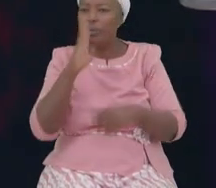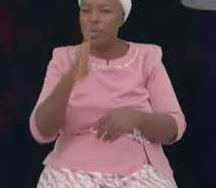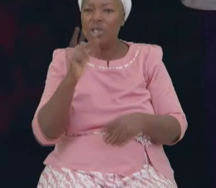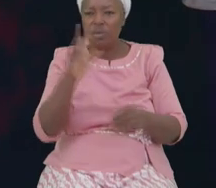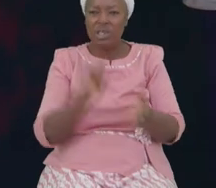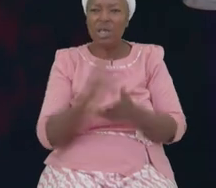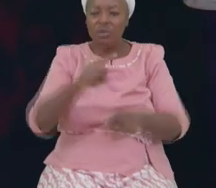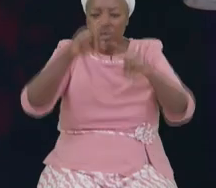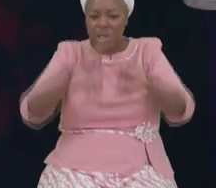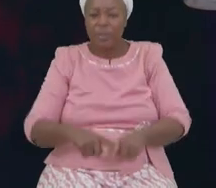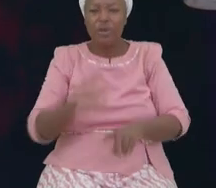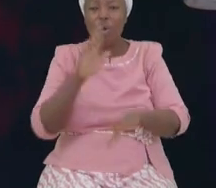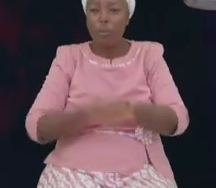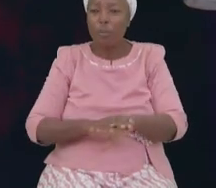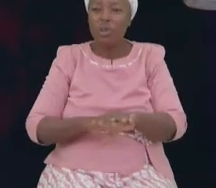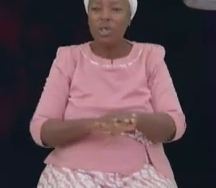depend upon,